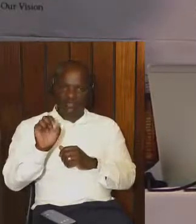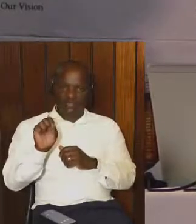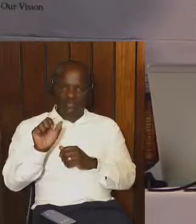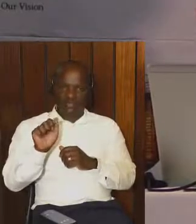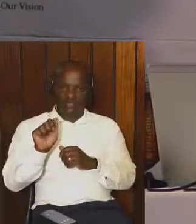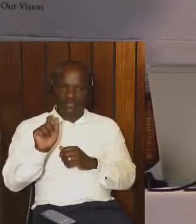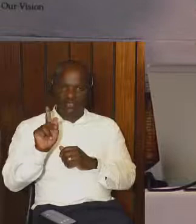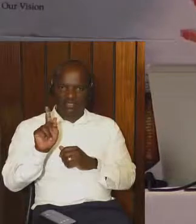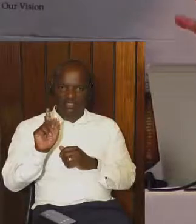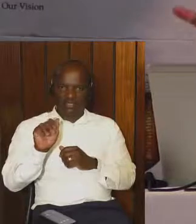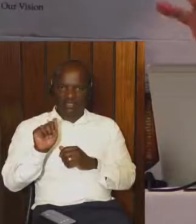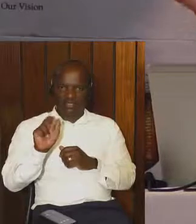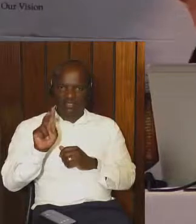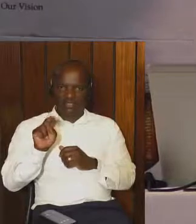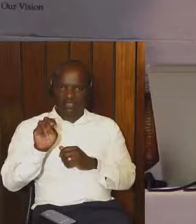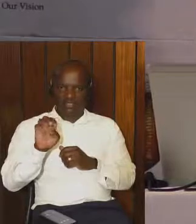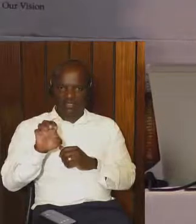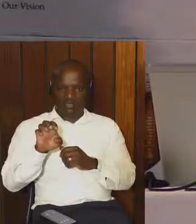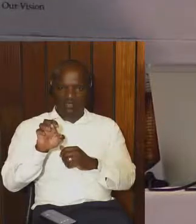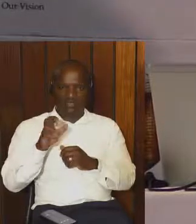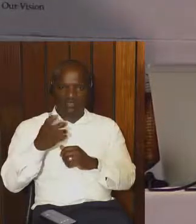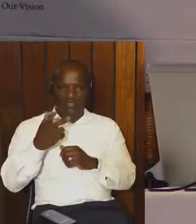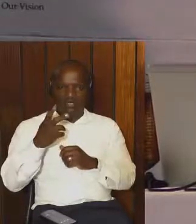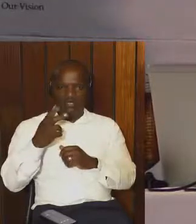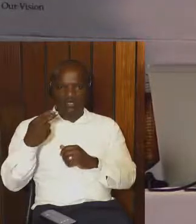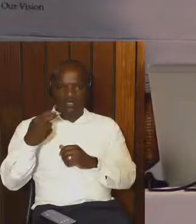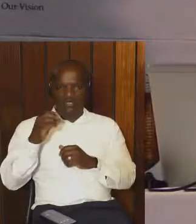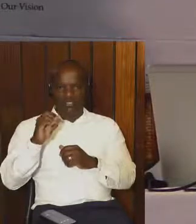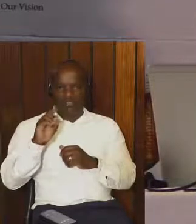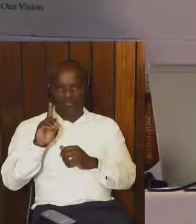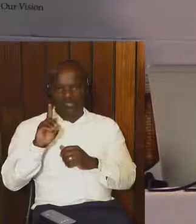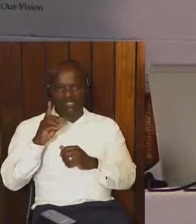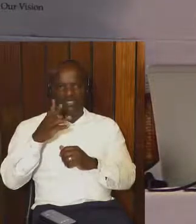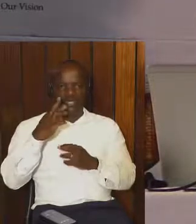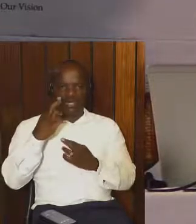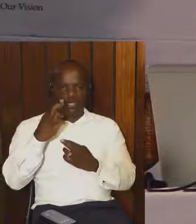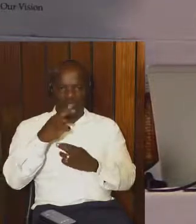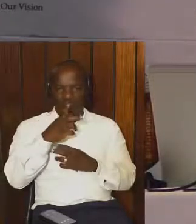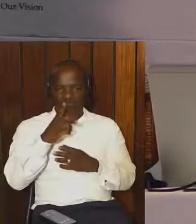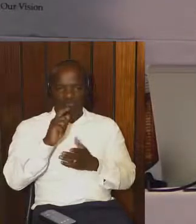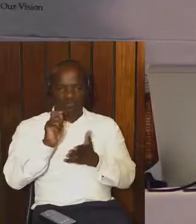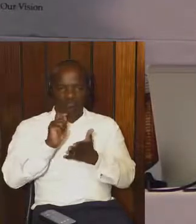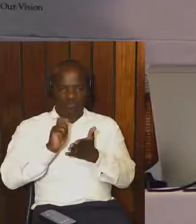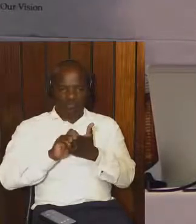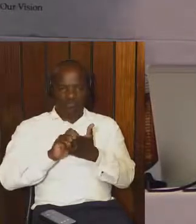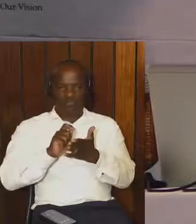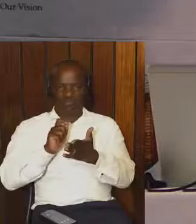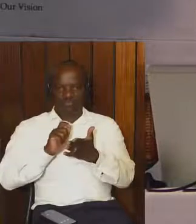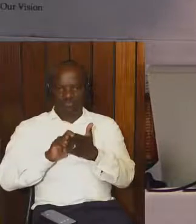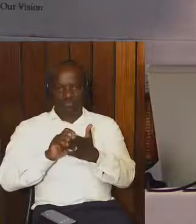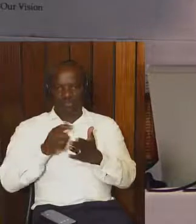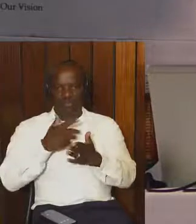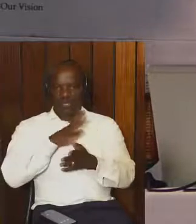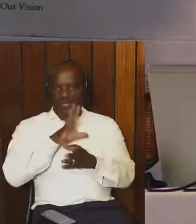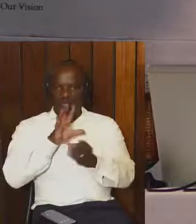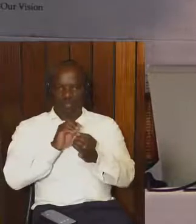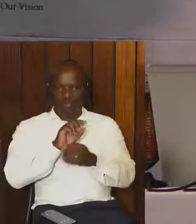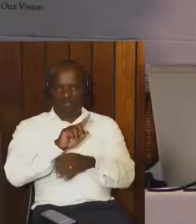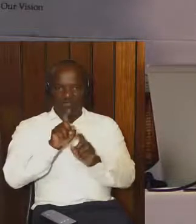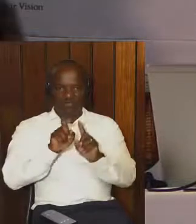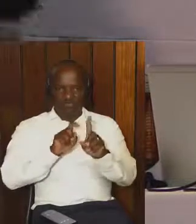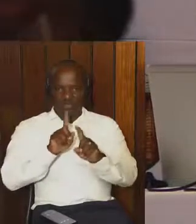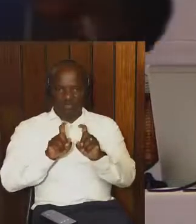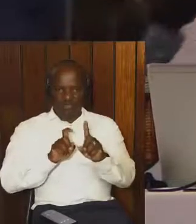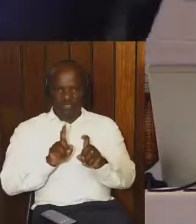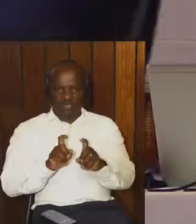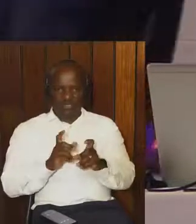So I hope that HOD and your team have been taking down these questions here. There are